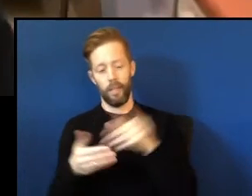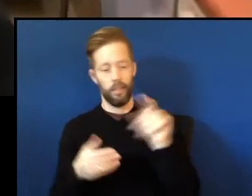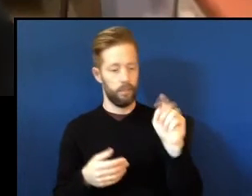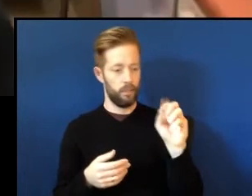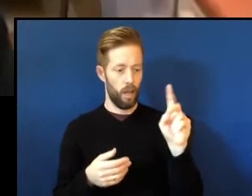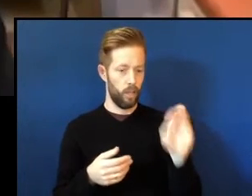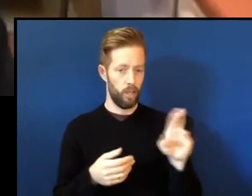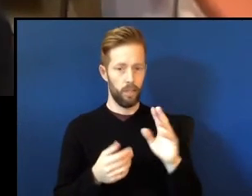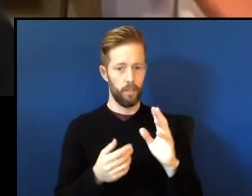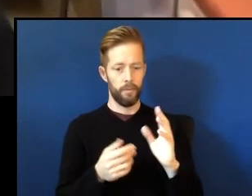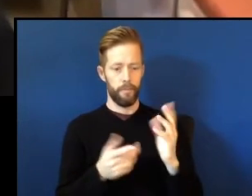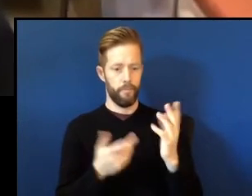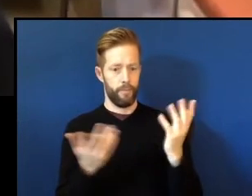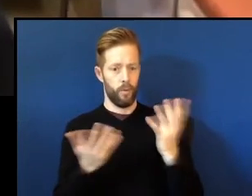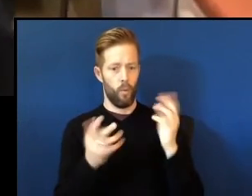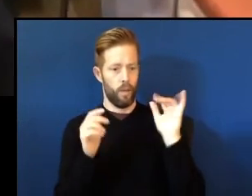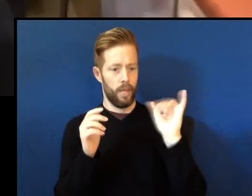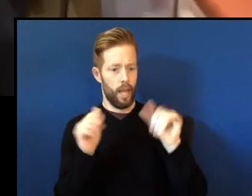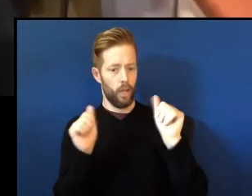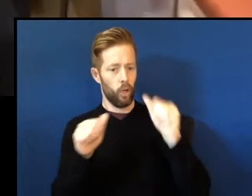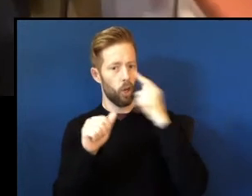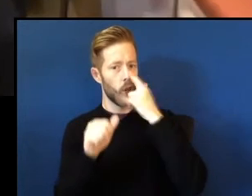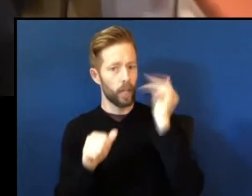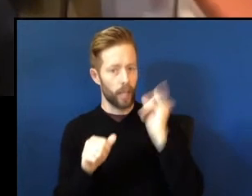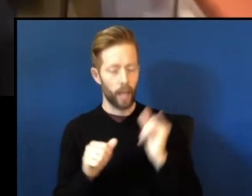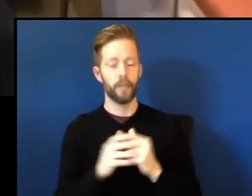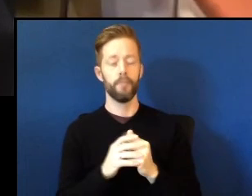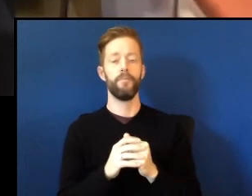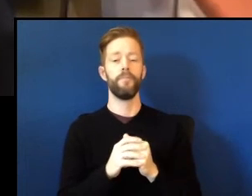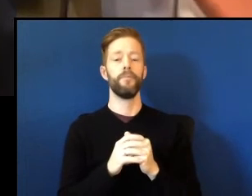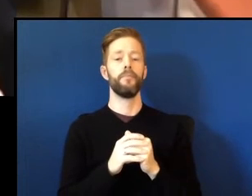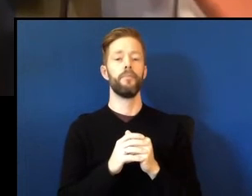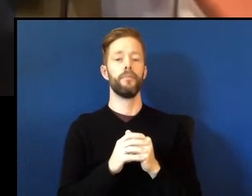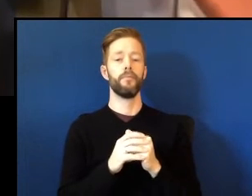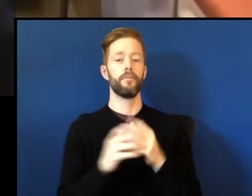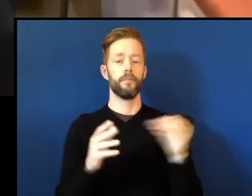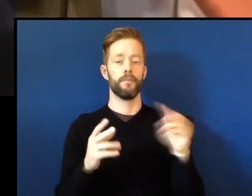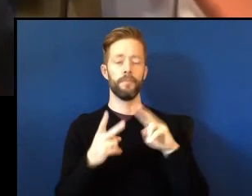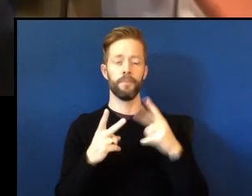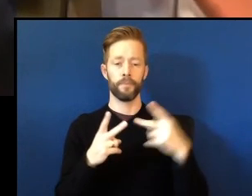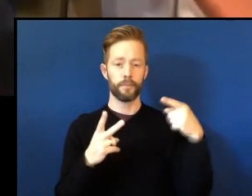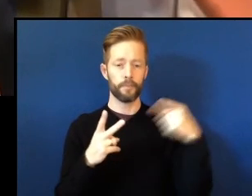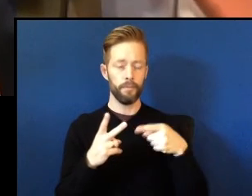what is it and what could it look like? And then again, similarly,